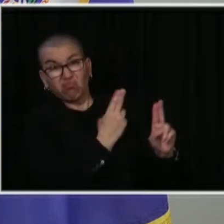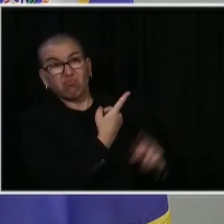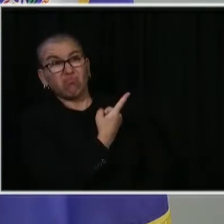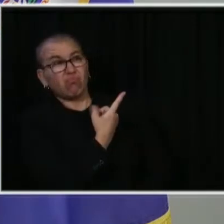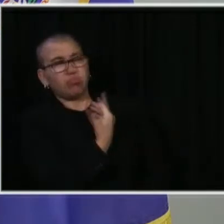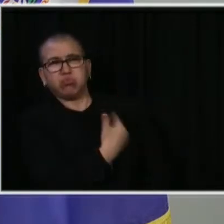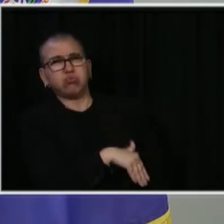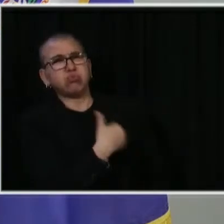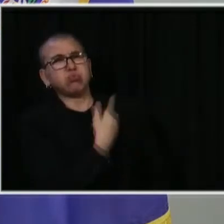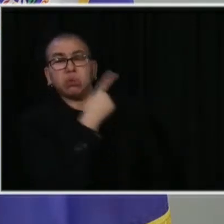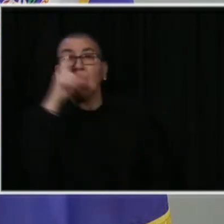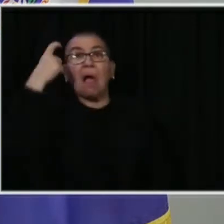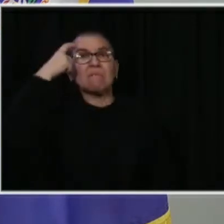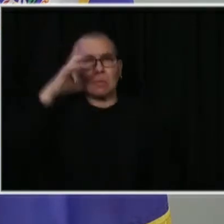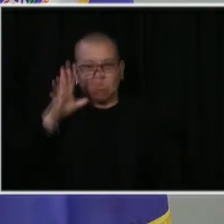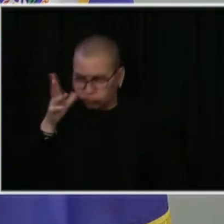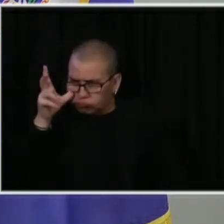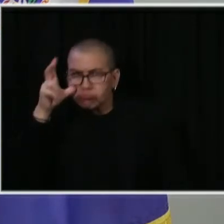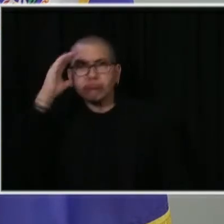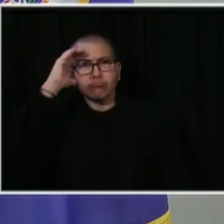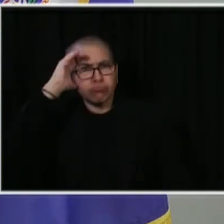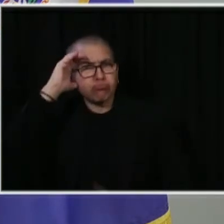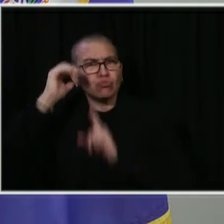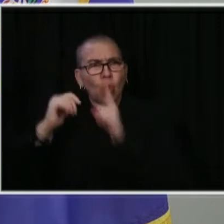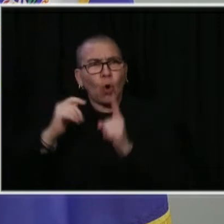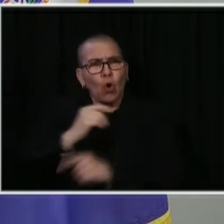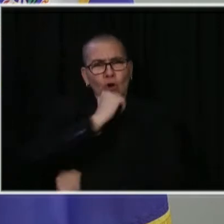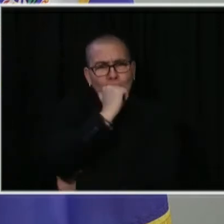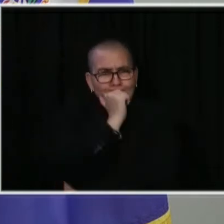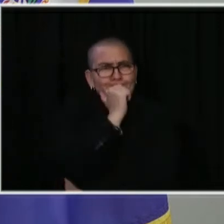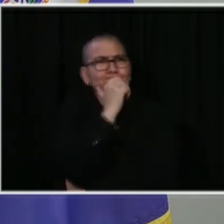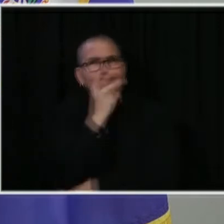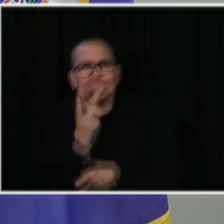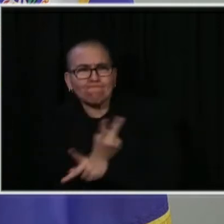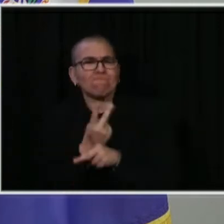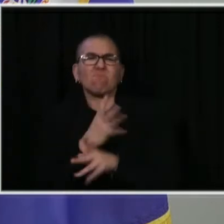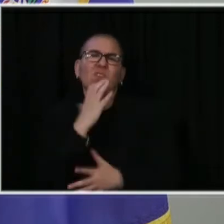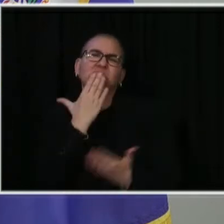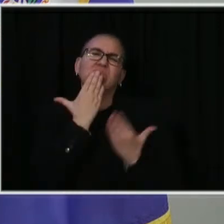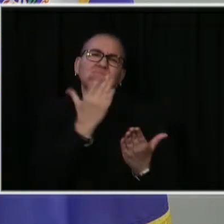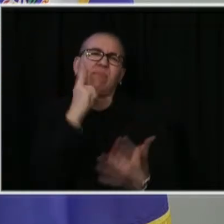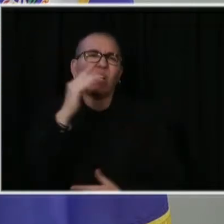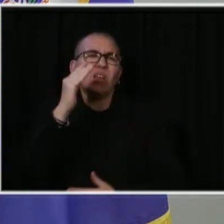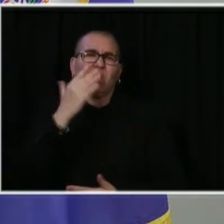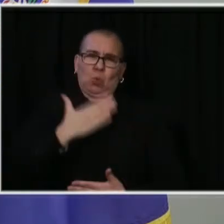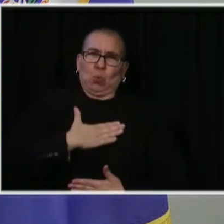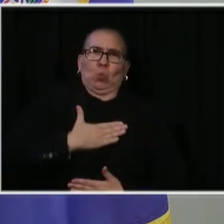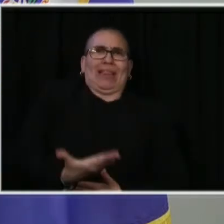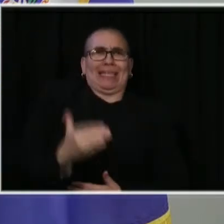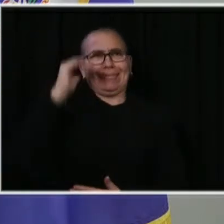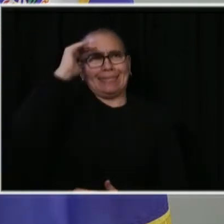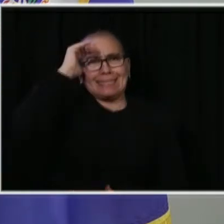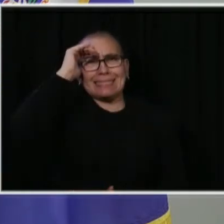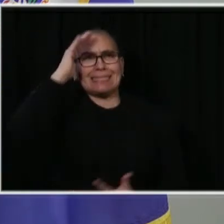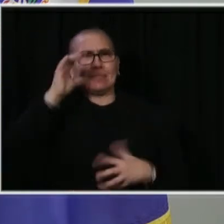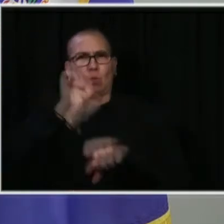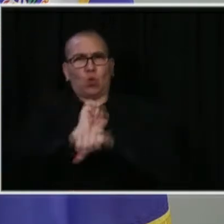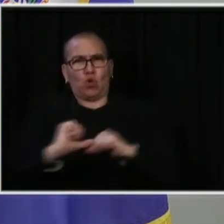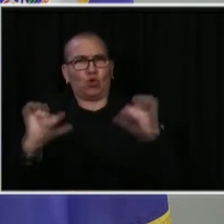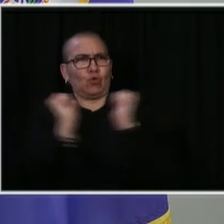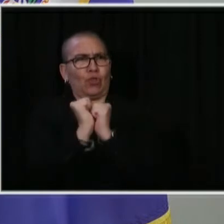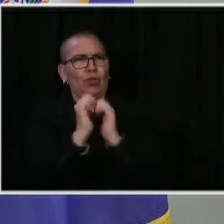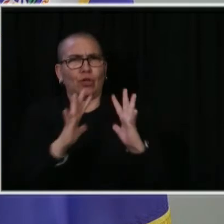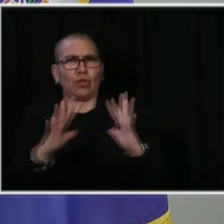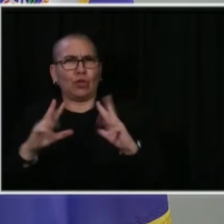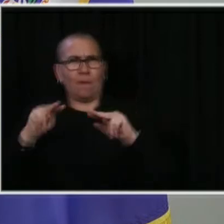in. And the governor's always been willing to listen and continues to do that with regard to the importance of staying vigilant